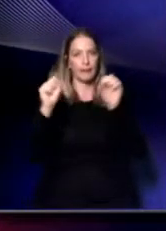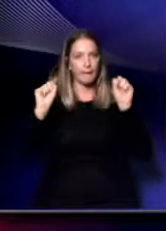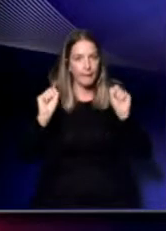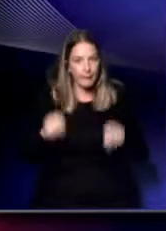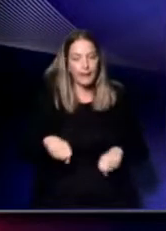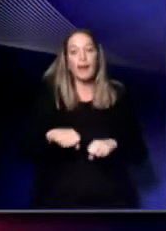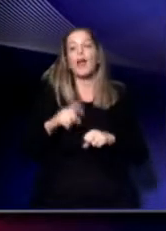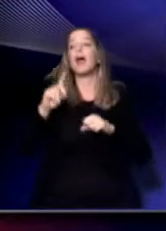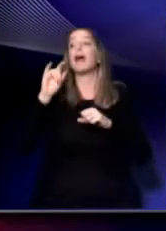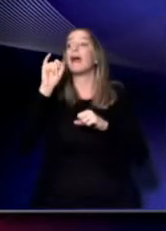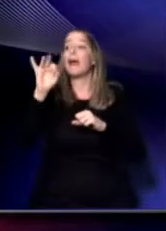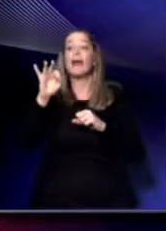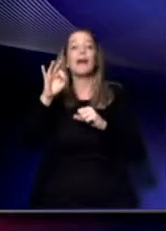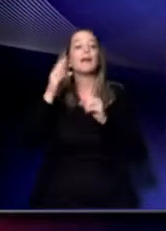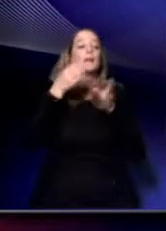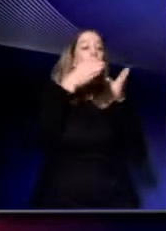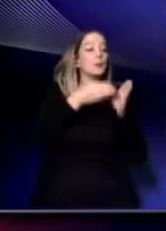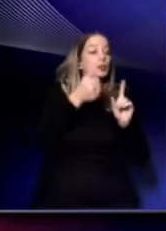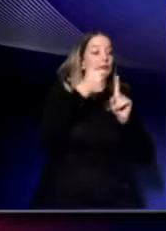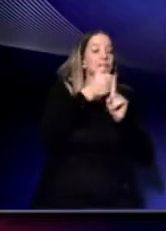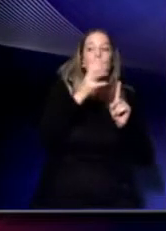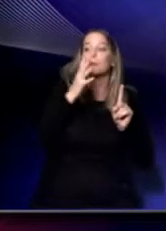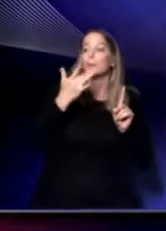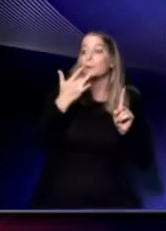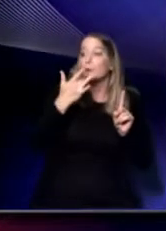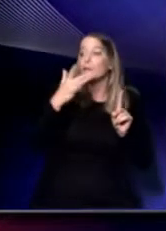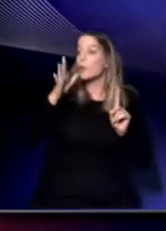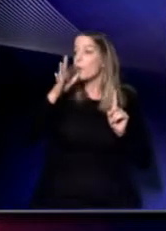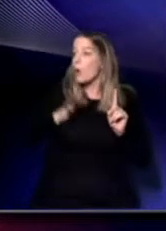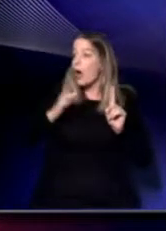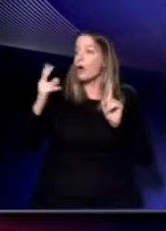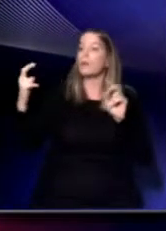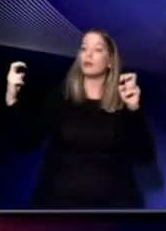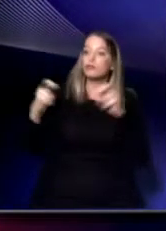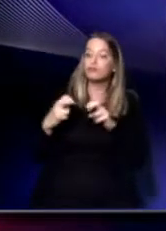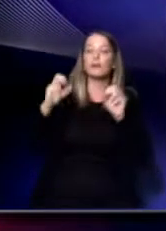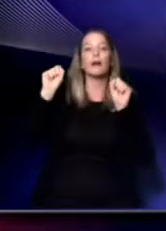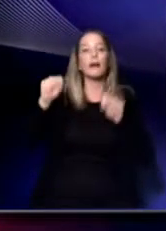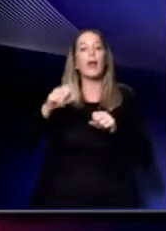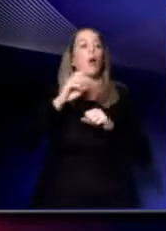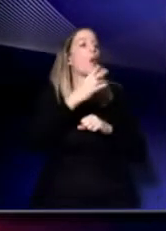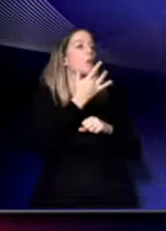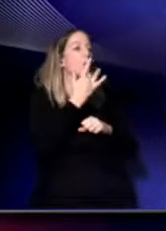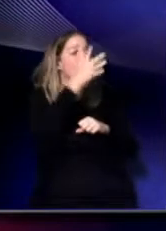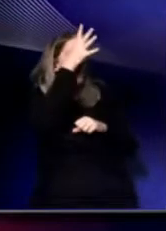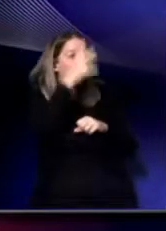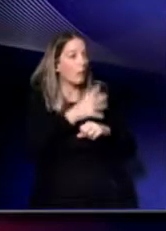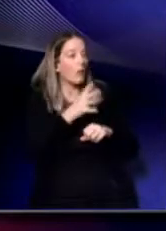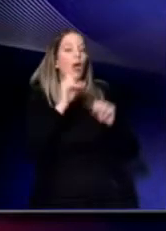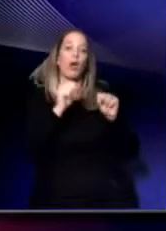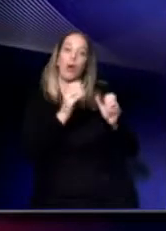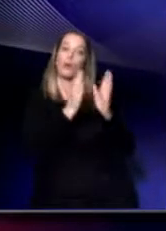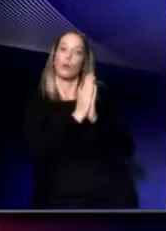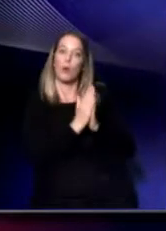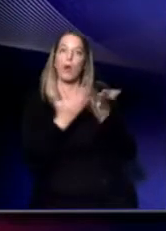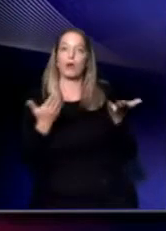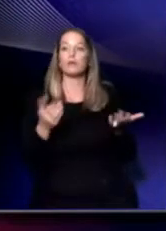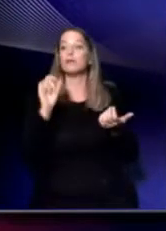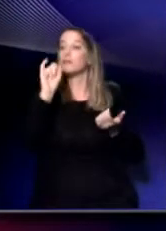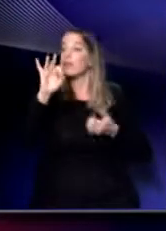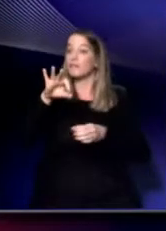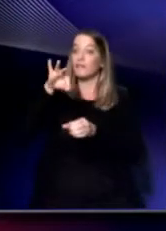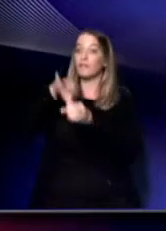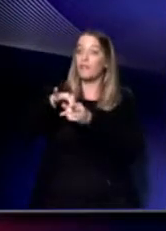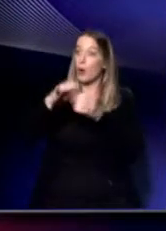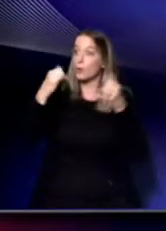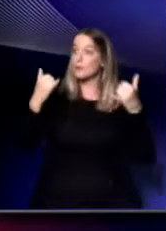that's been requested, and I've served as a male when that's been requested. So if we were to vote today, I